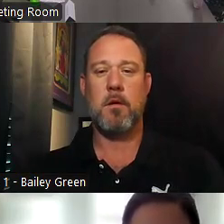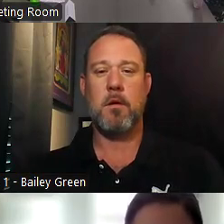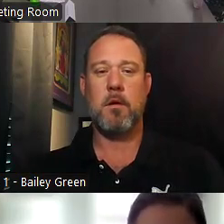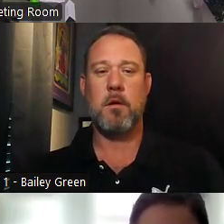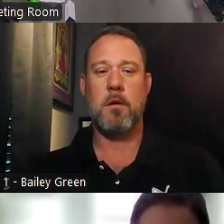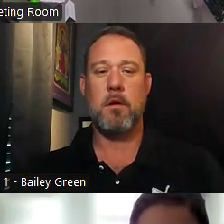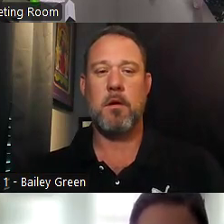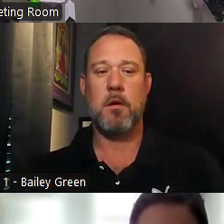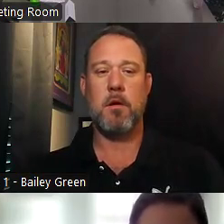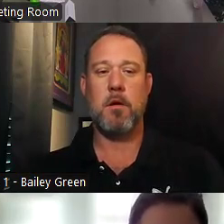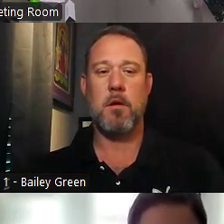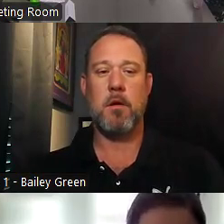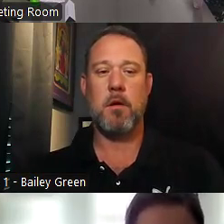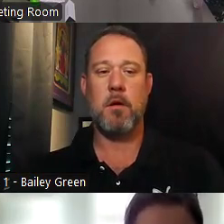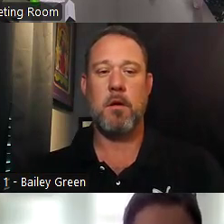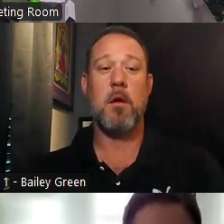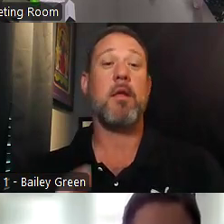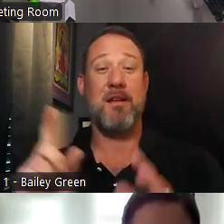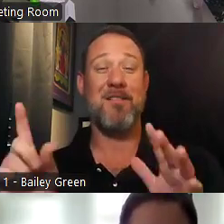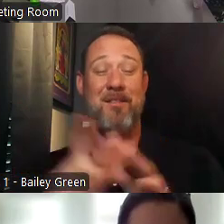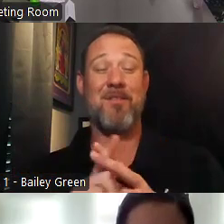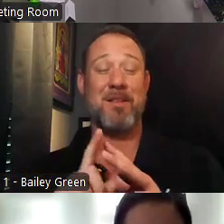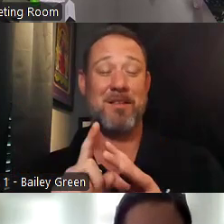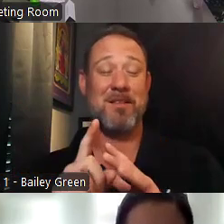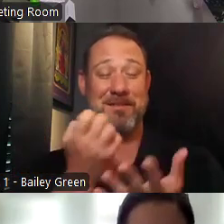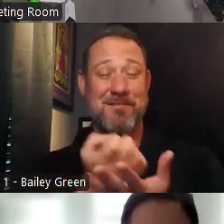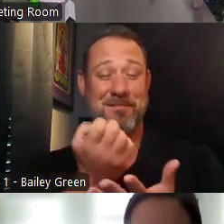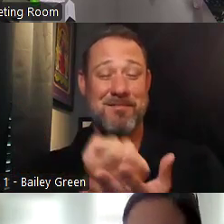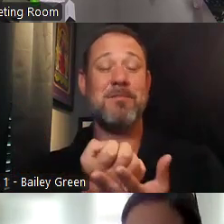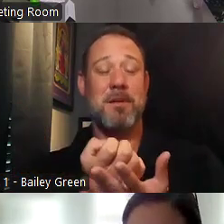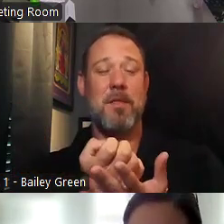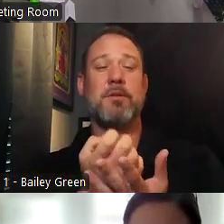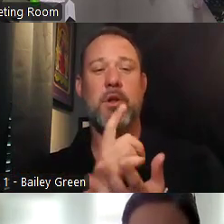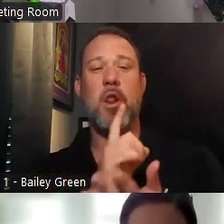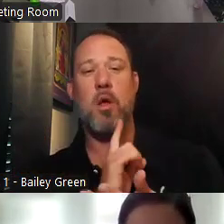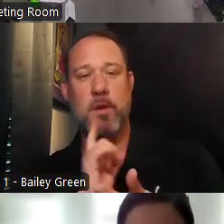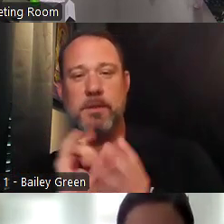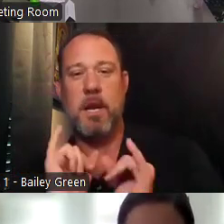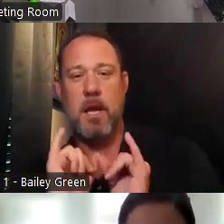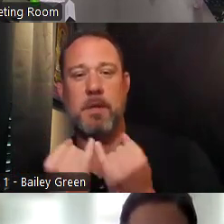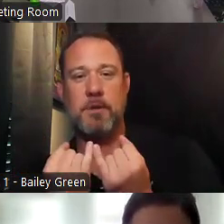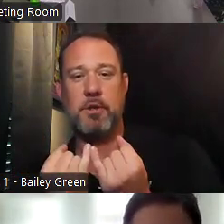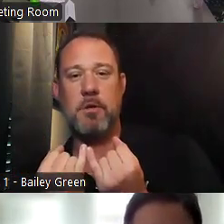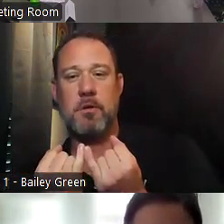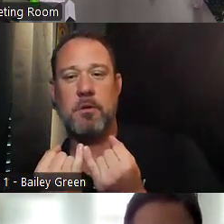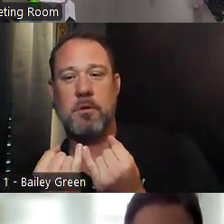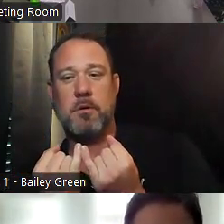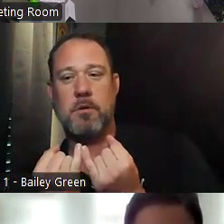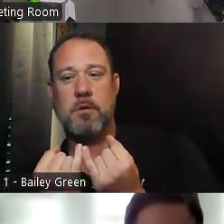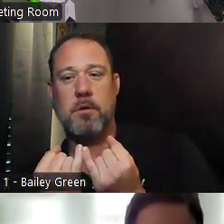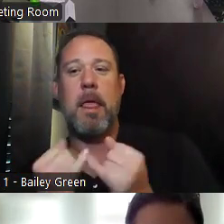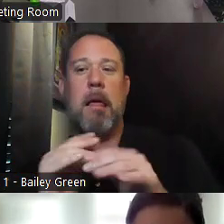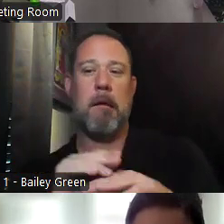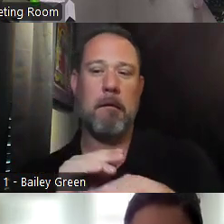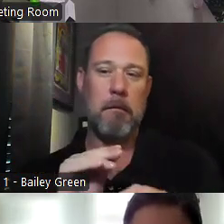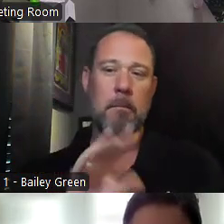are evidence here that it's probably a good amount of loneliness and isolation that ultimately